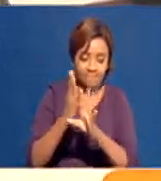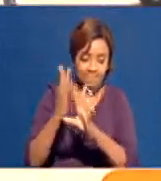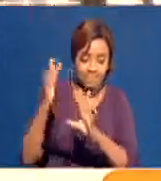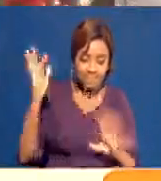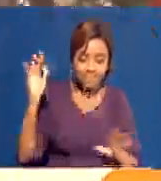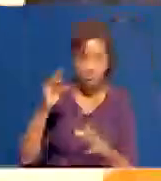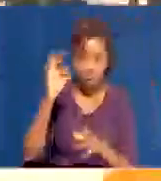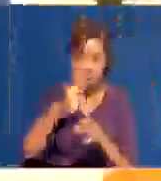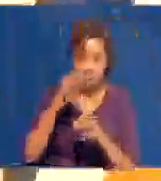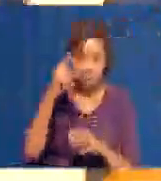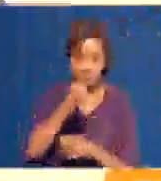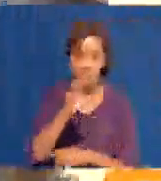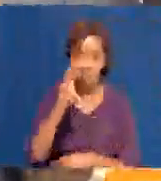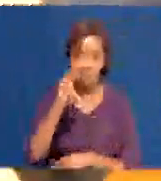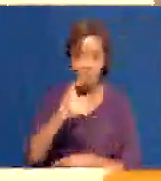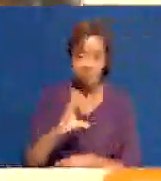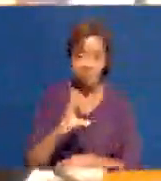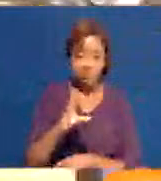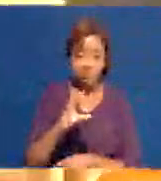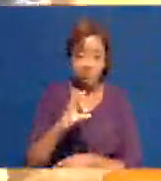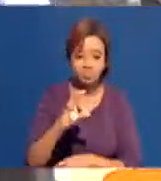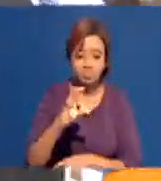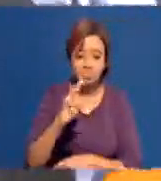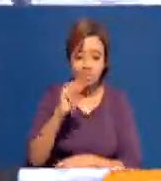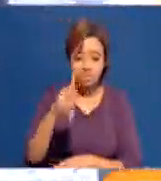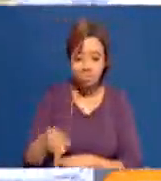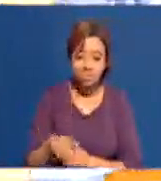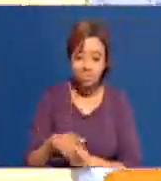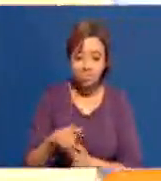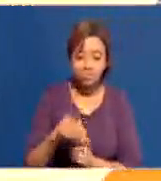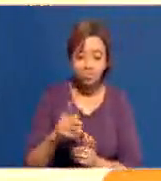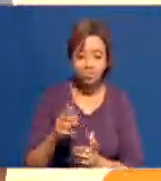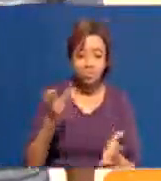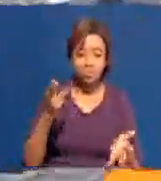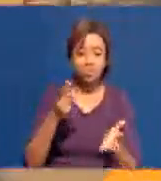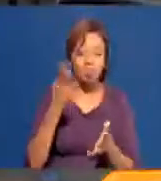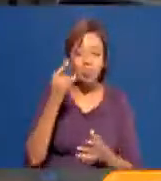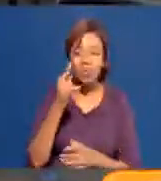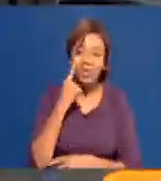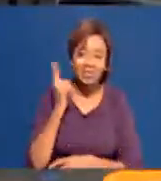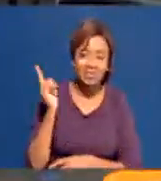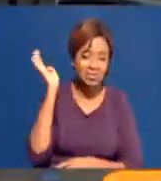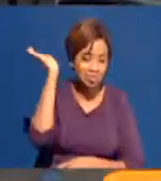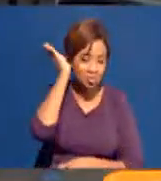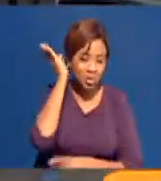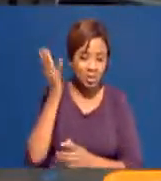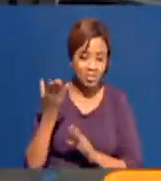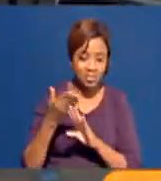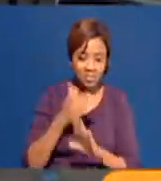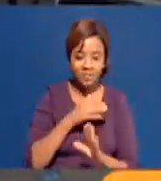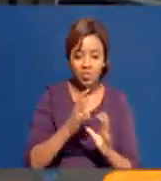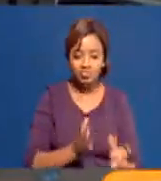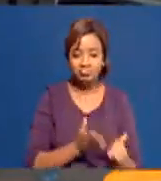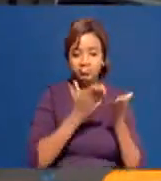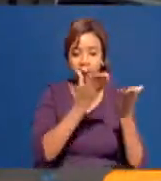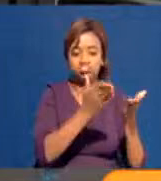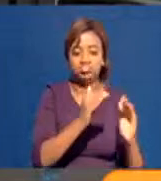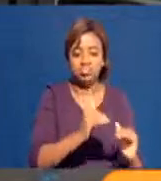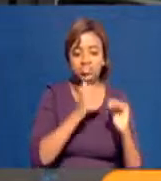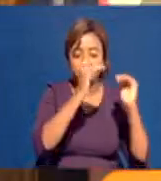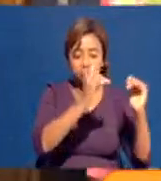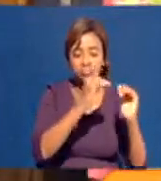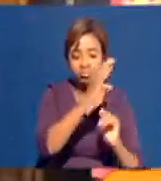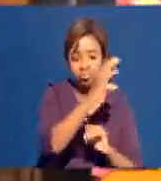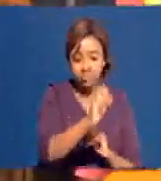Member of Parliament to replace Defence CS Adan Duale, who was appointed to Cabinet. All the candidates expressed confidence